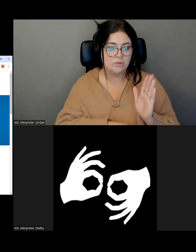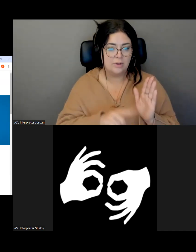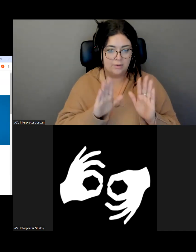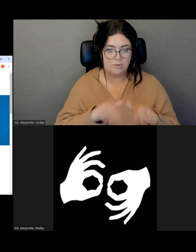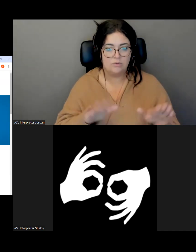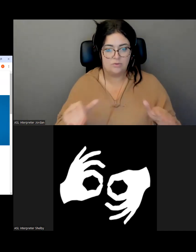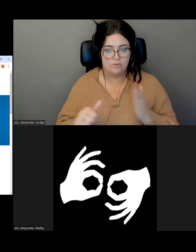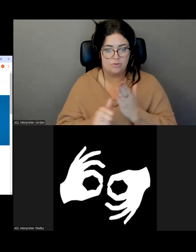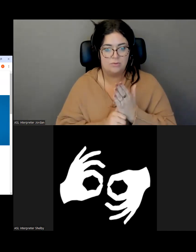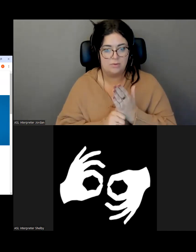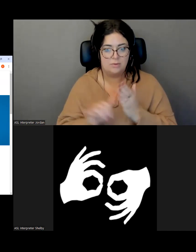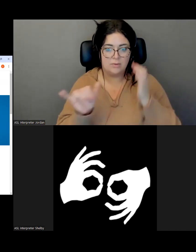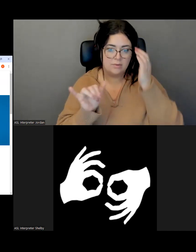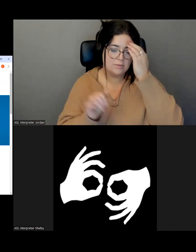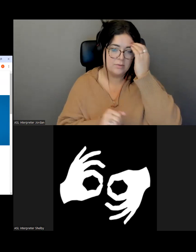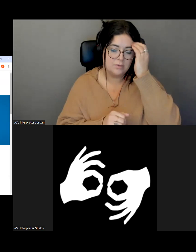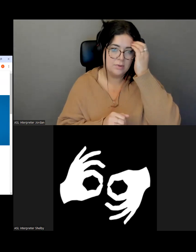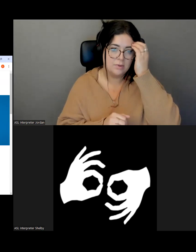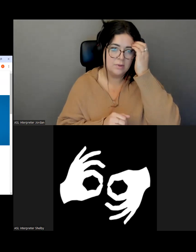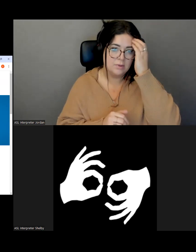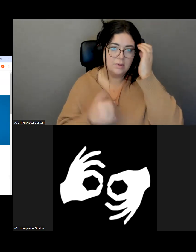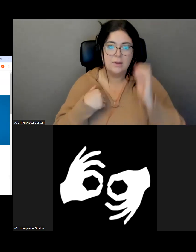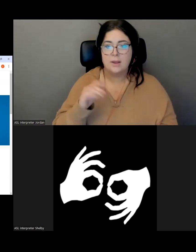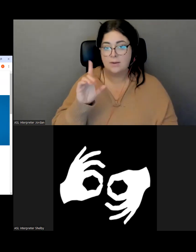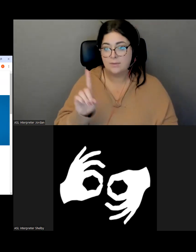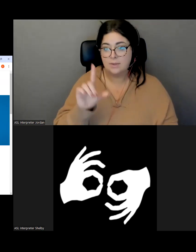catalog specifically. We also have our digital